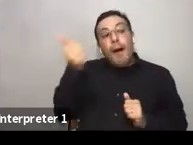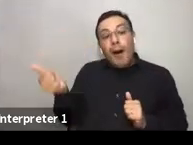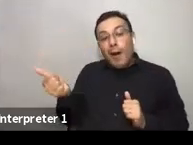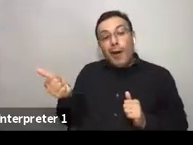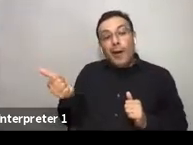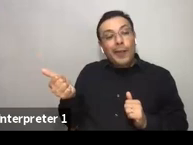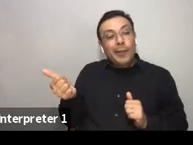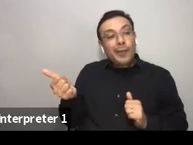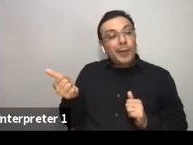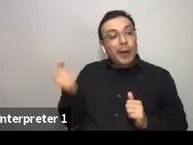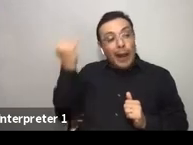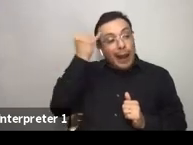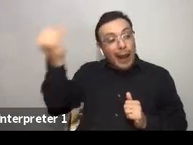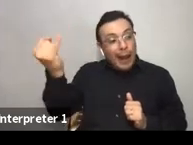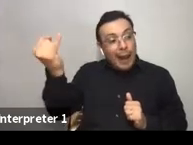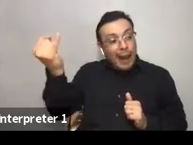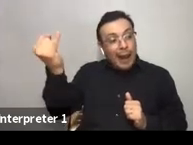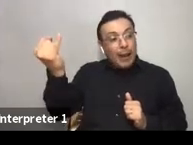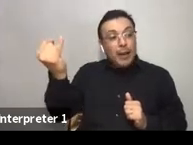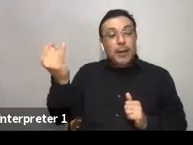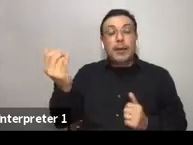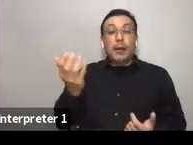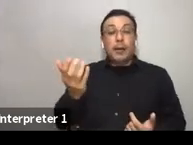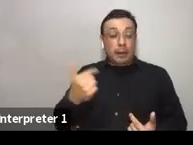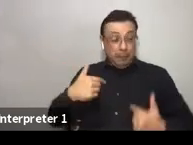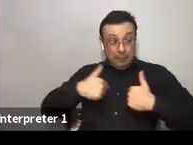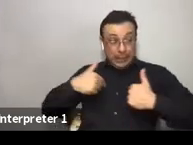the information. Maybe they could share it themselves.